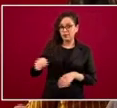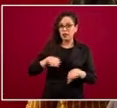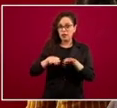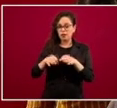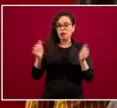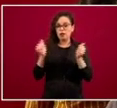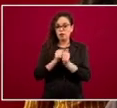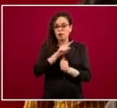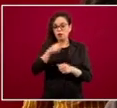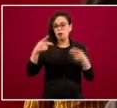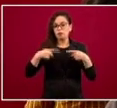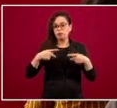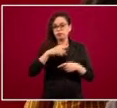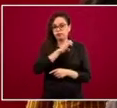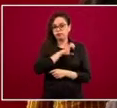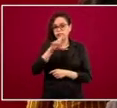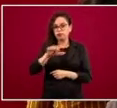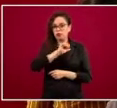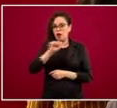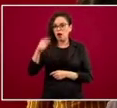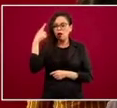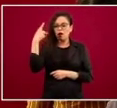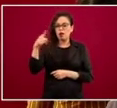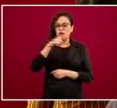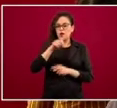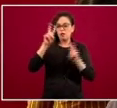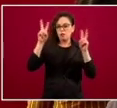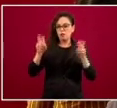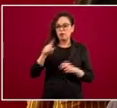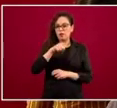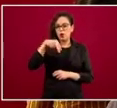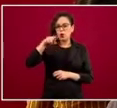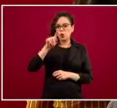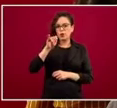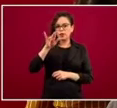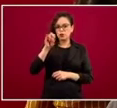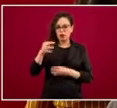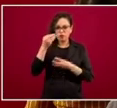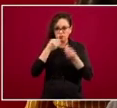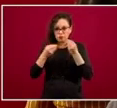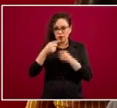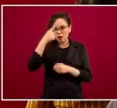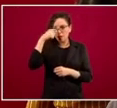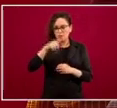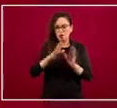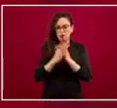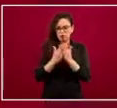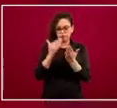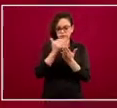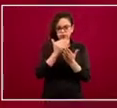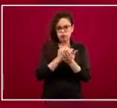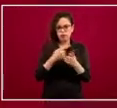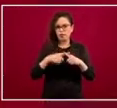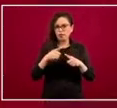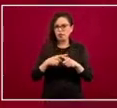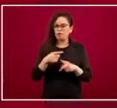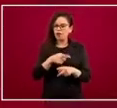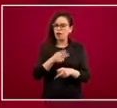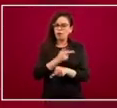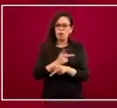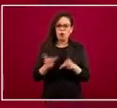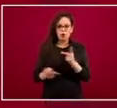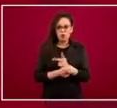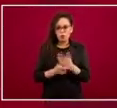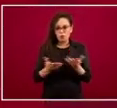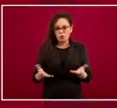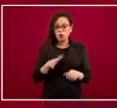roles. For example, we have had specialists from the Nutrition National Institute that